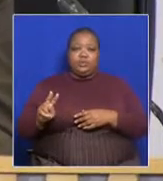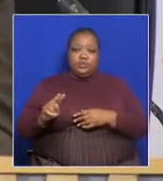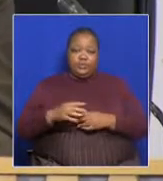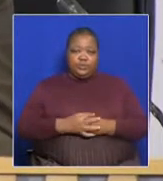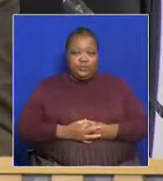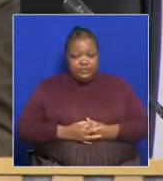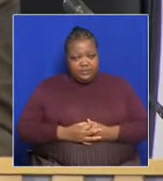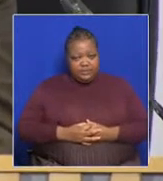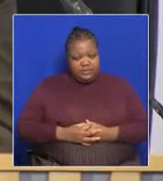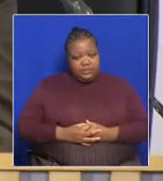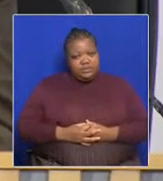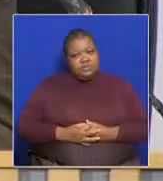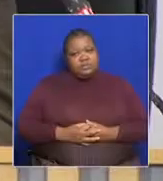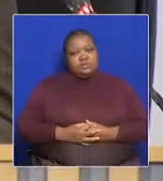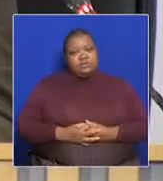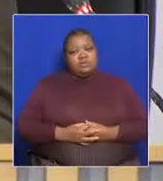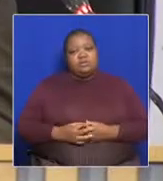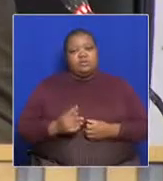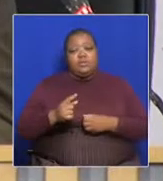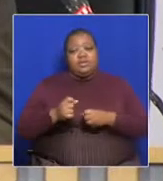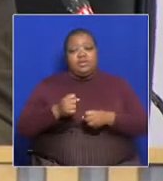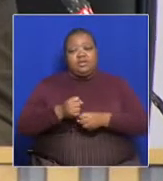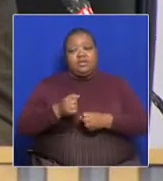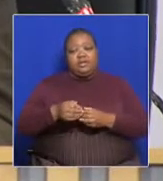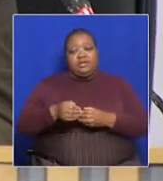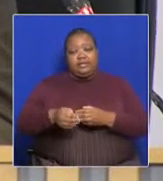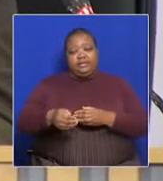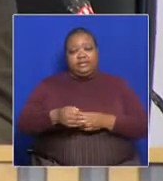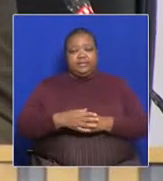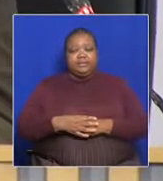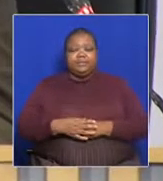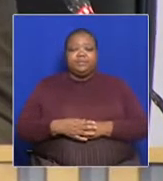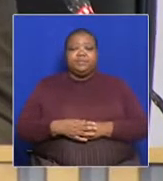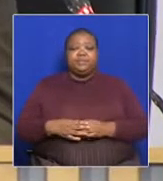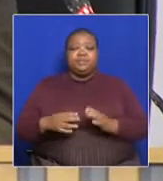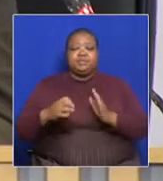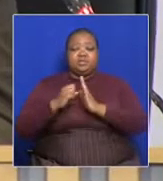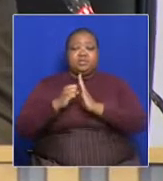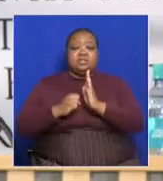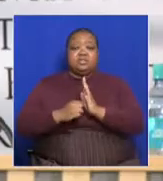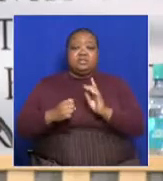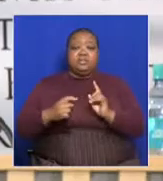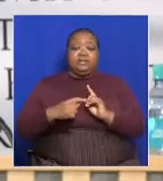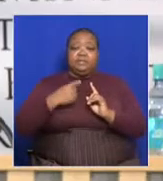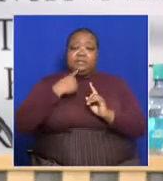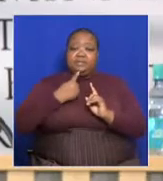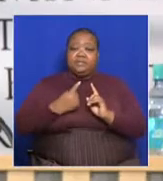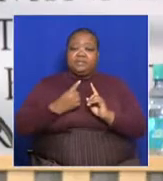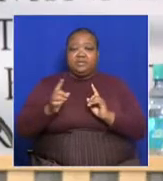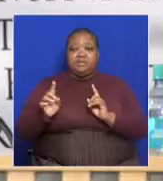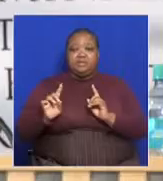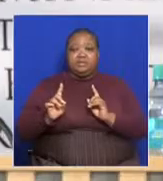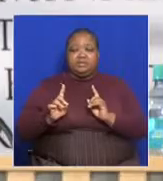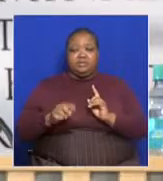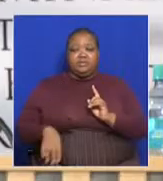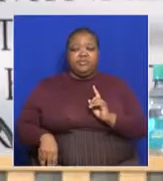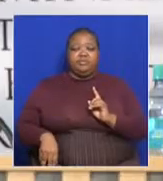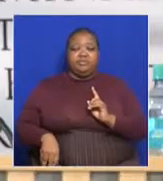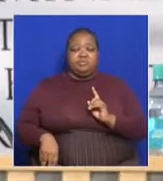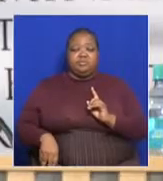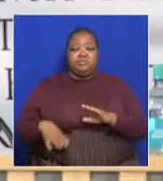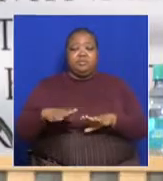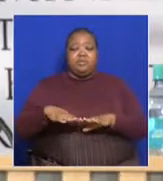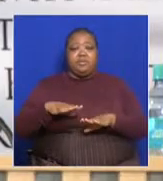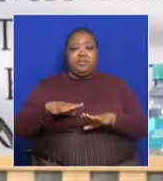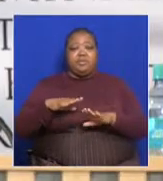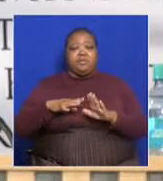less than a year later. Yes. And in this statement, she says, it's a further statement. She references the one we